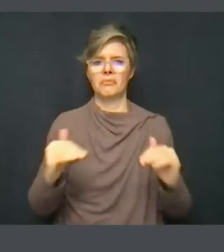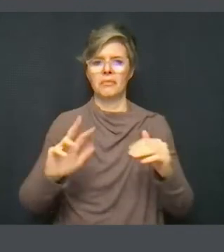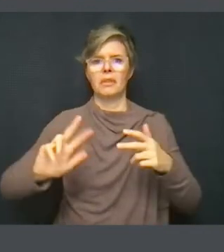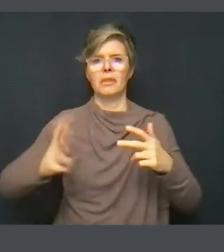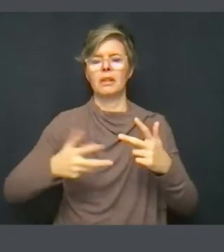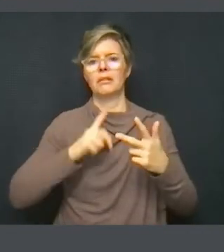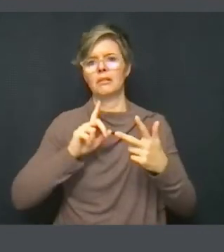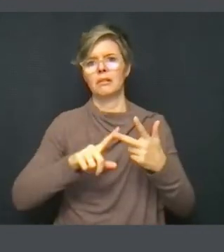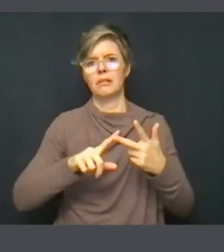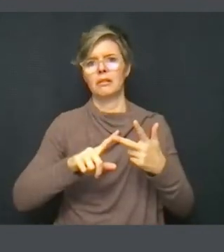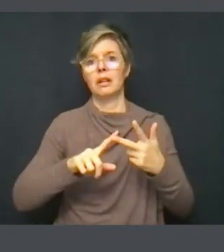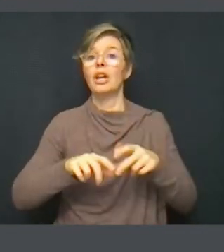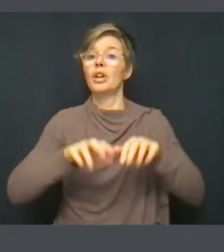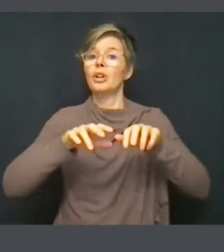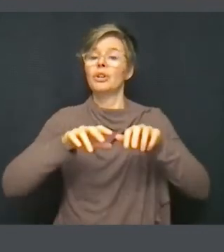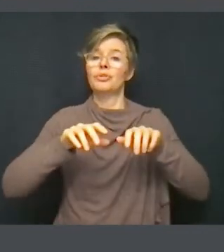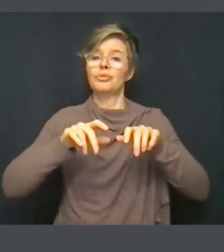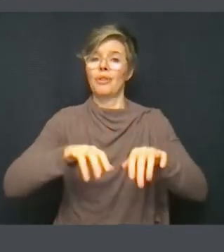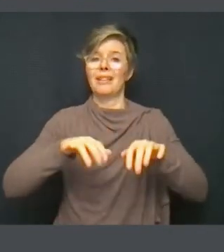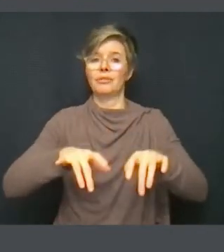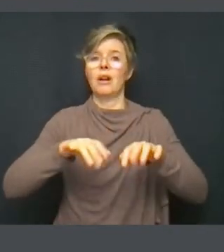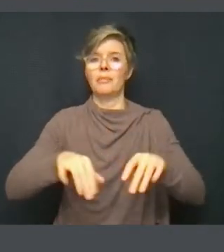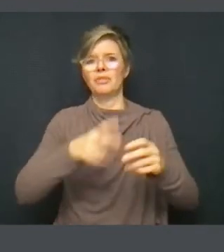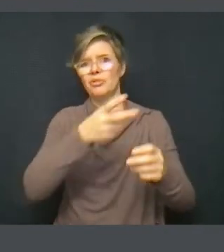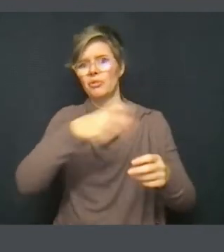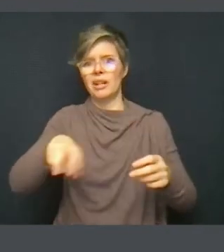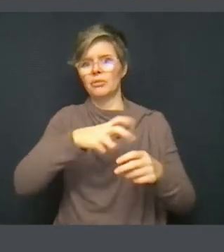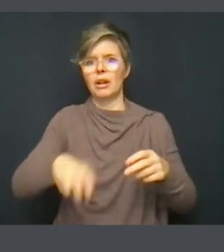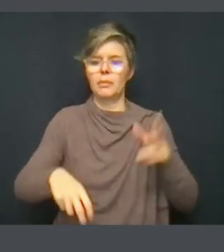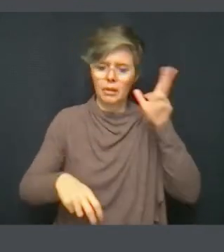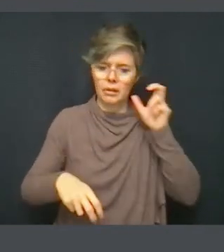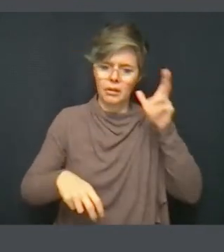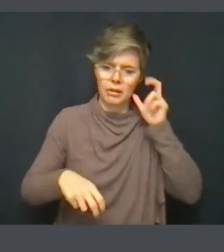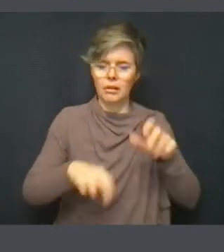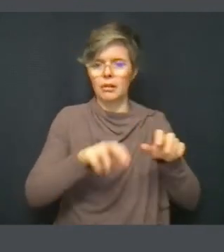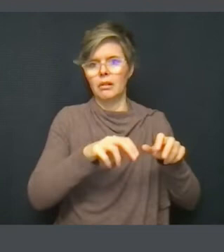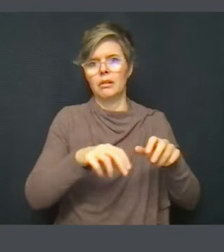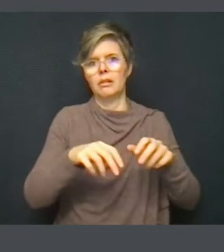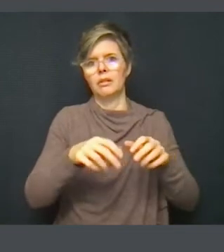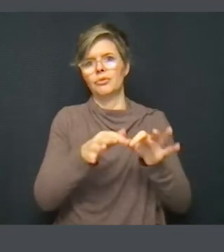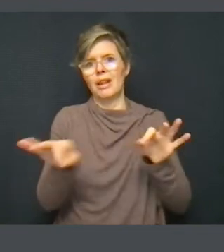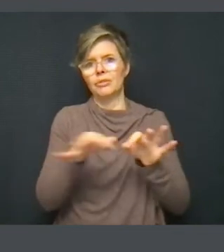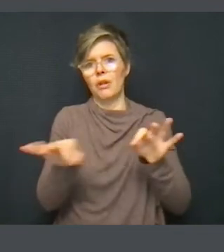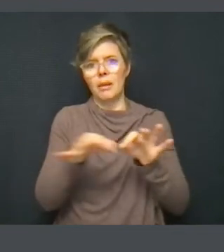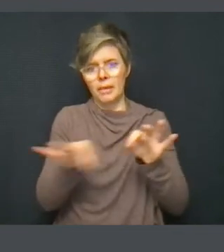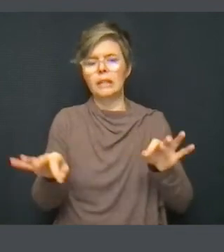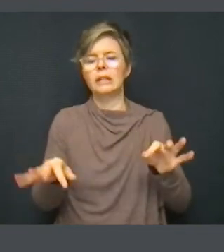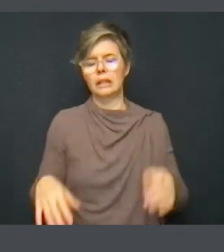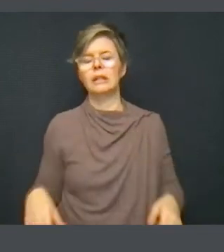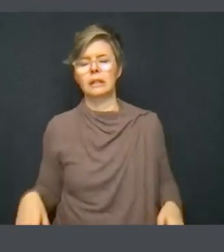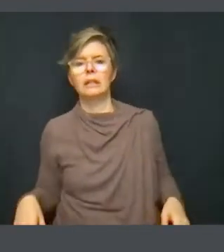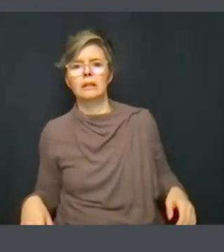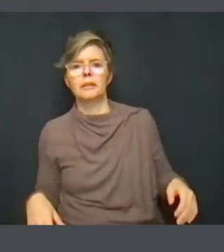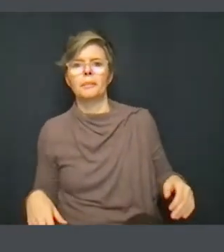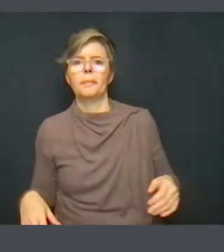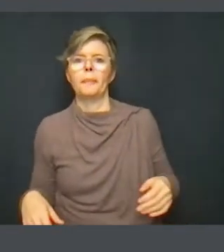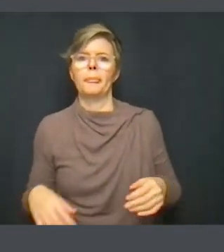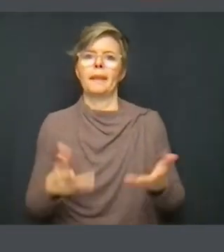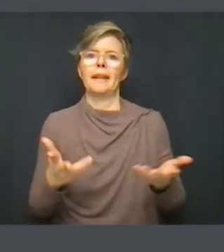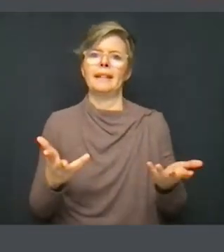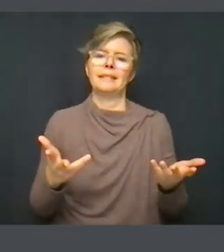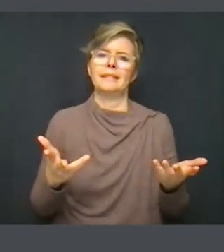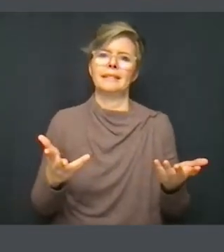This is getting better and better, but a lot of this automated transcription stuff is really based on corpora of